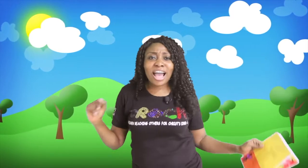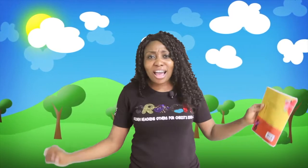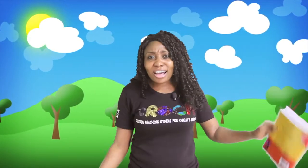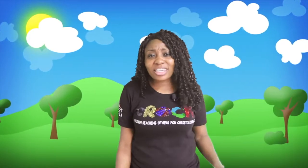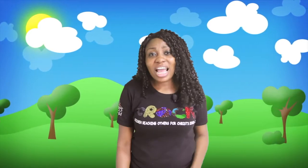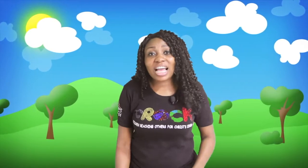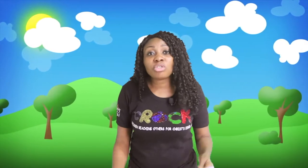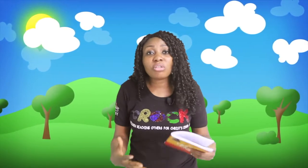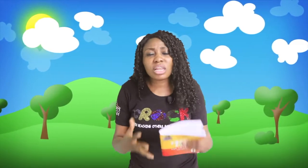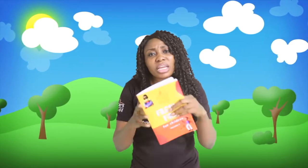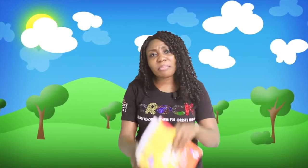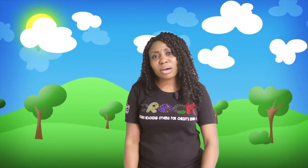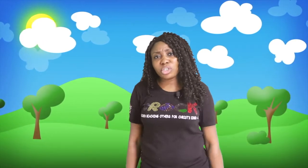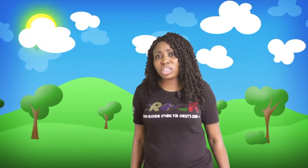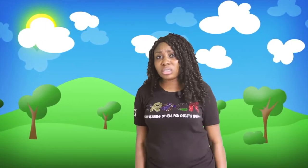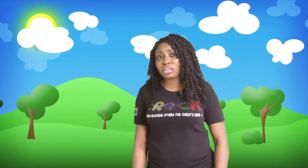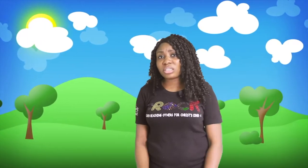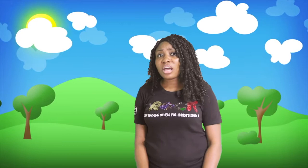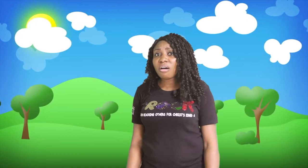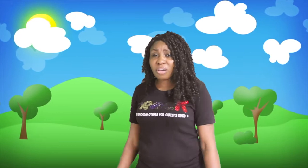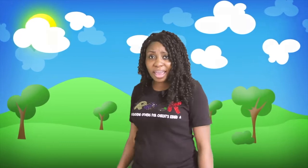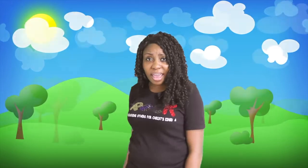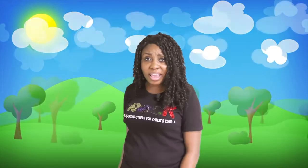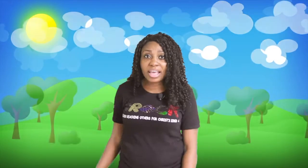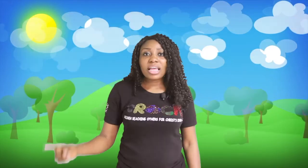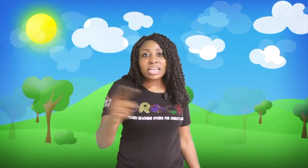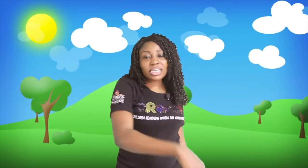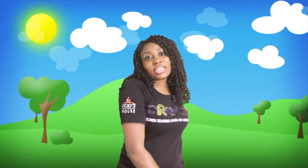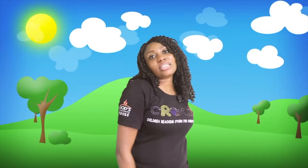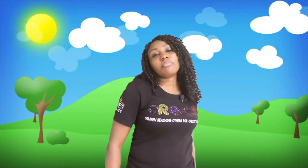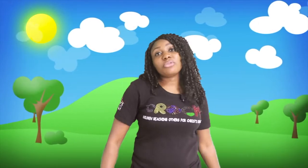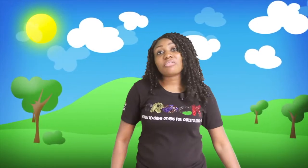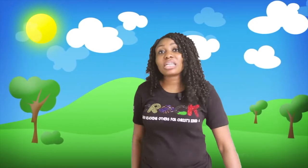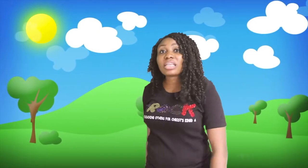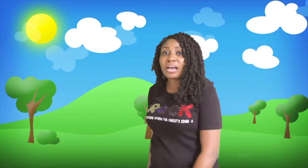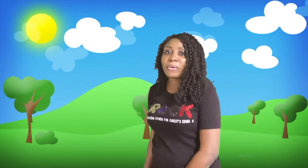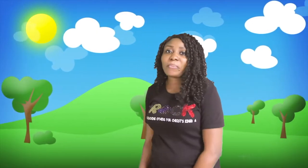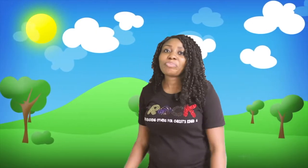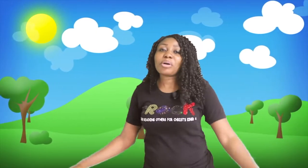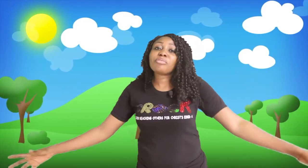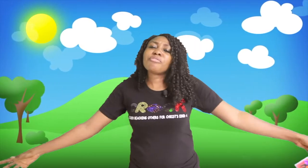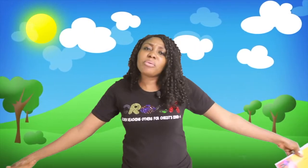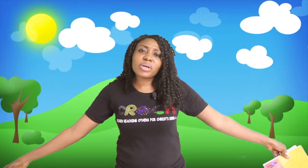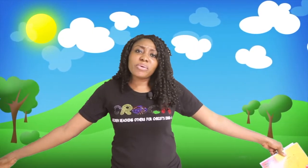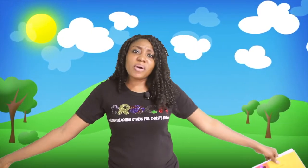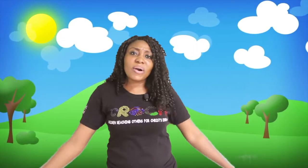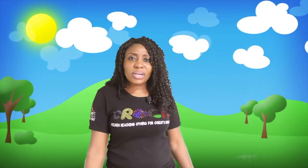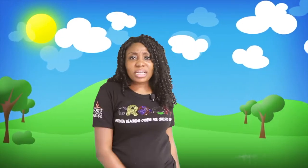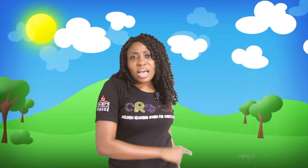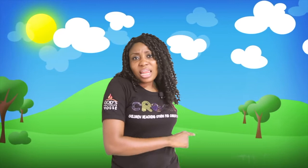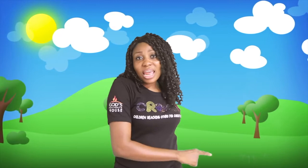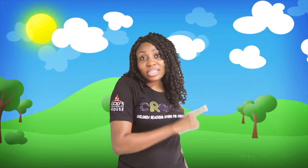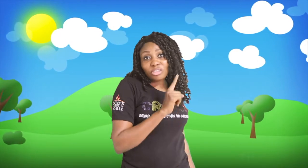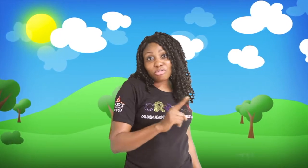praise God and to learn about Jesus. Okay? Let's get in that mood right now. But before we go